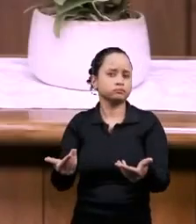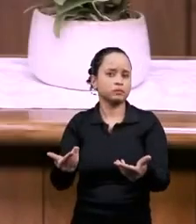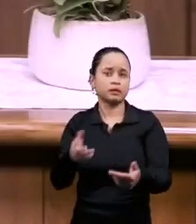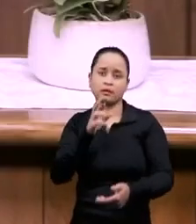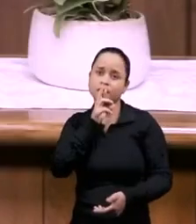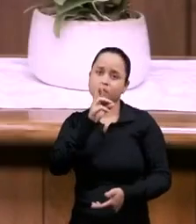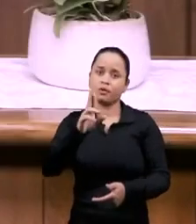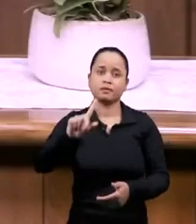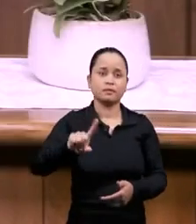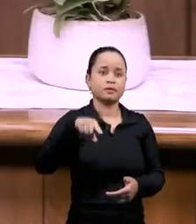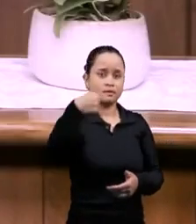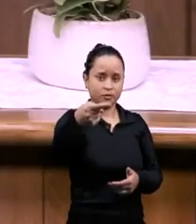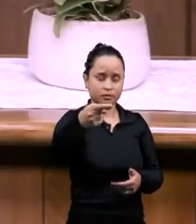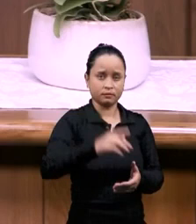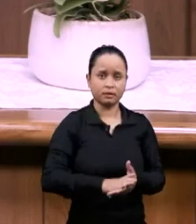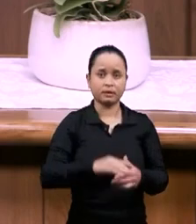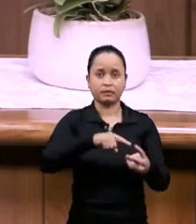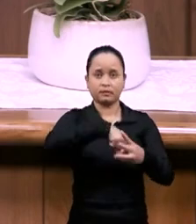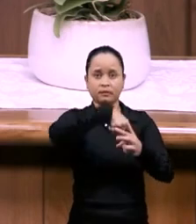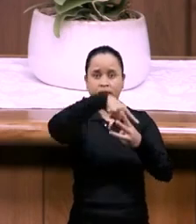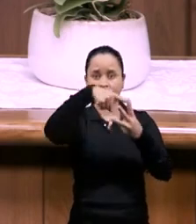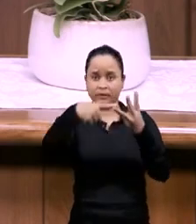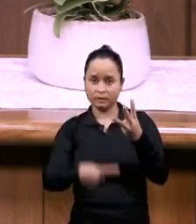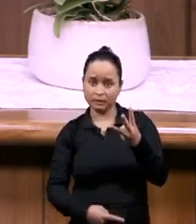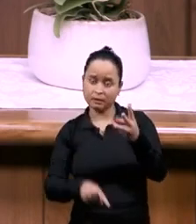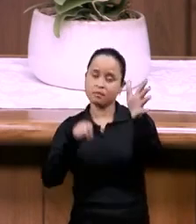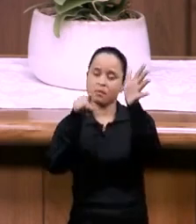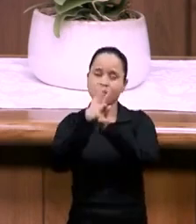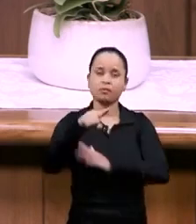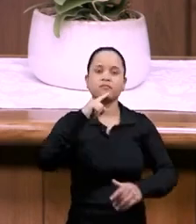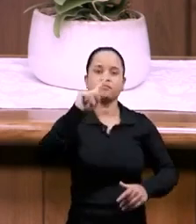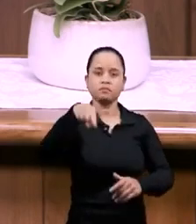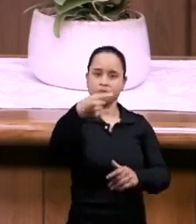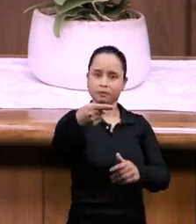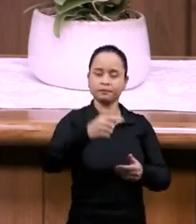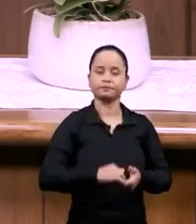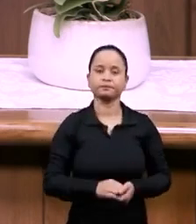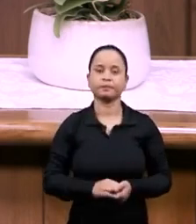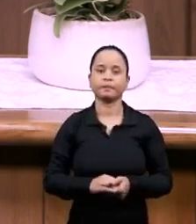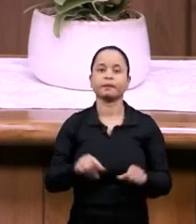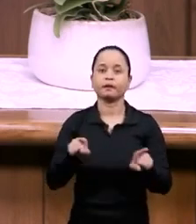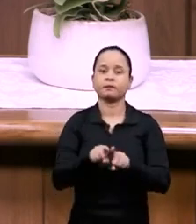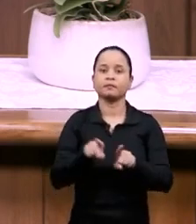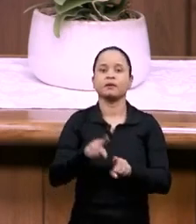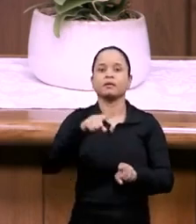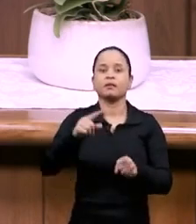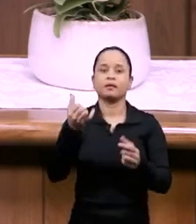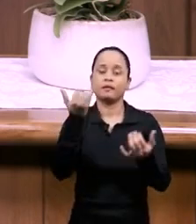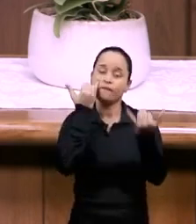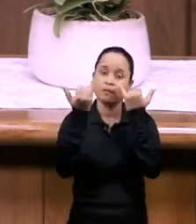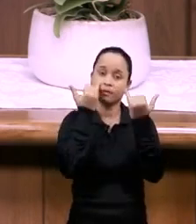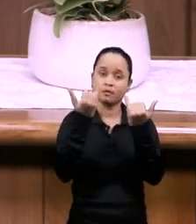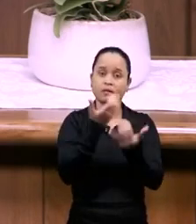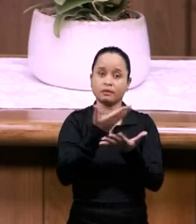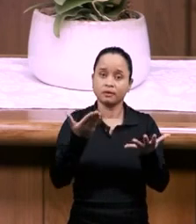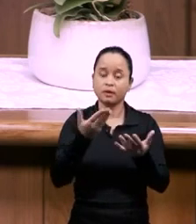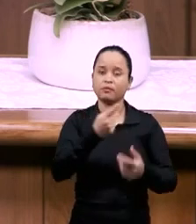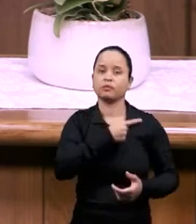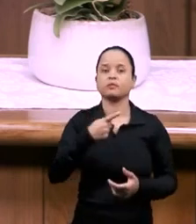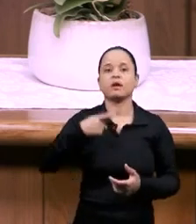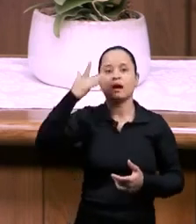week, or these answers, multiple for three questions, for next week. And we'd like to inform the pastors that